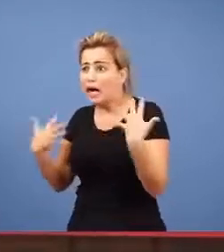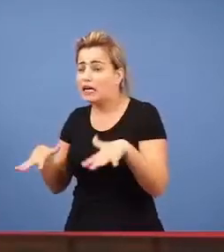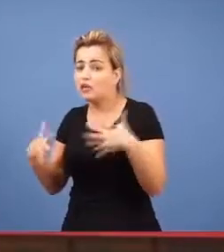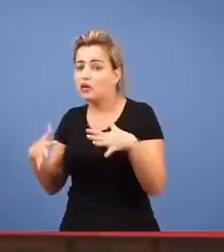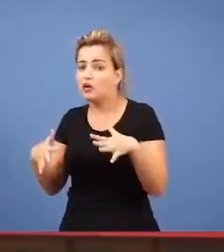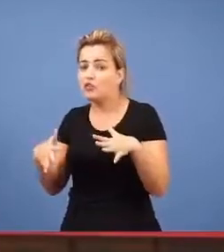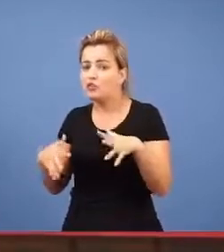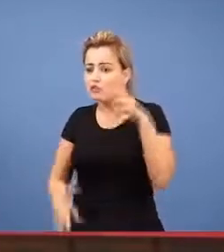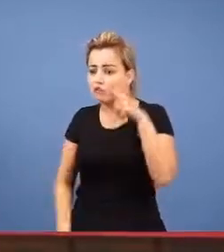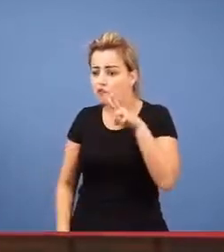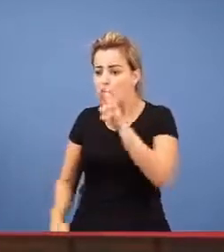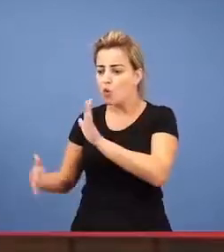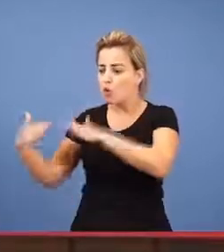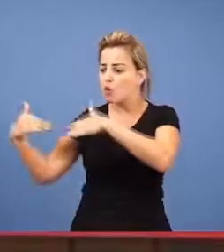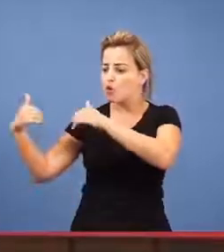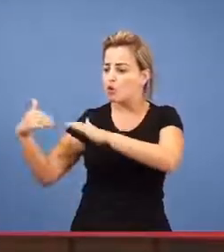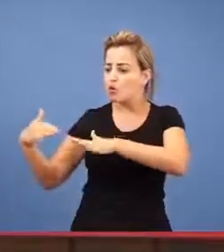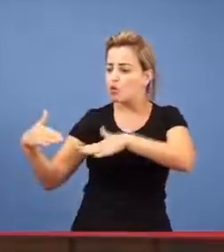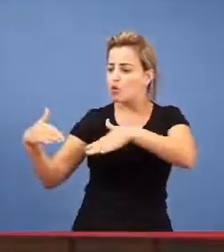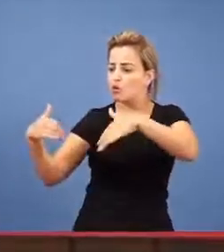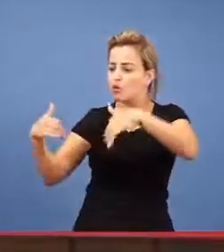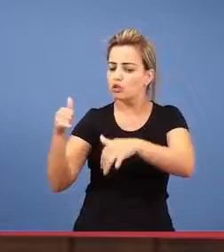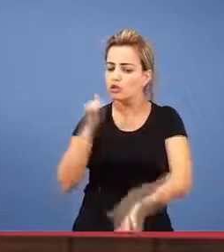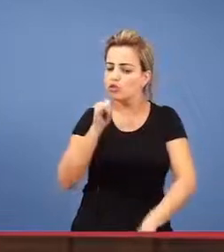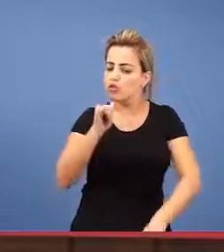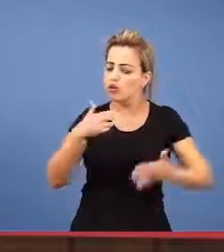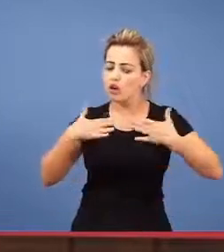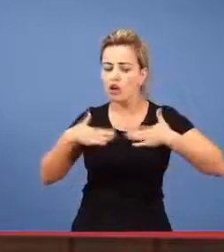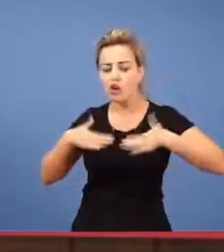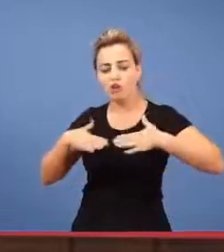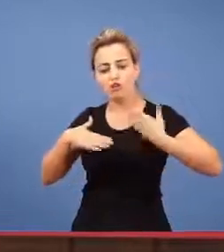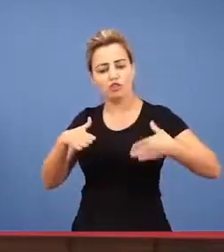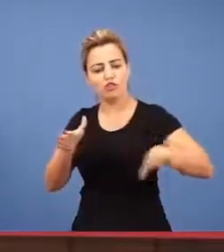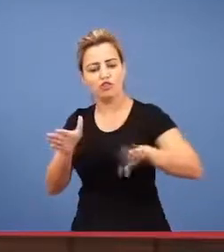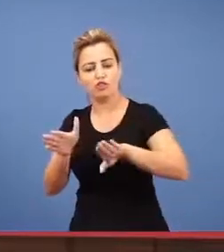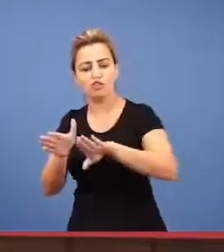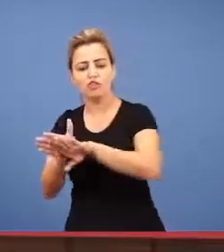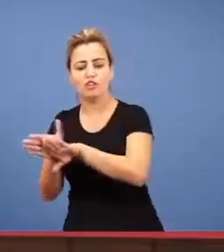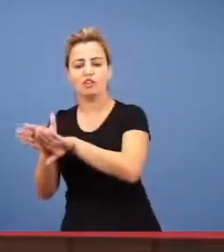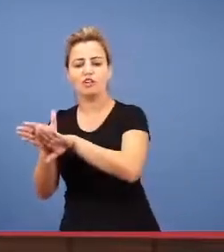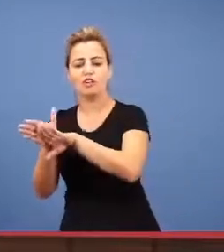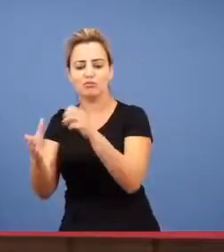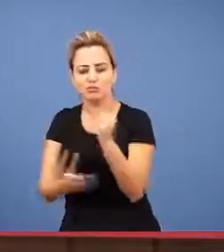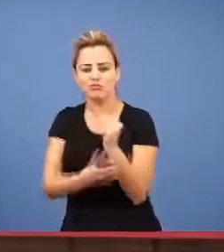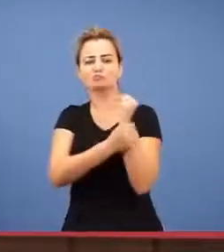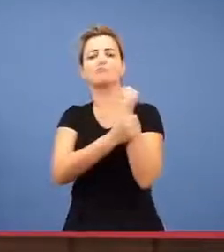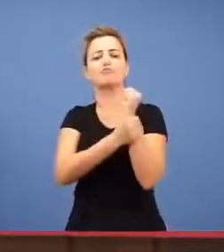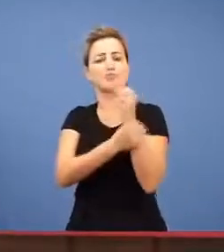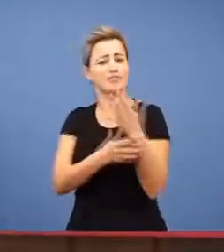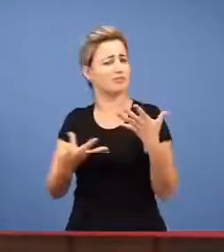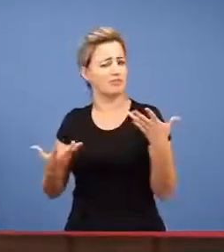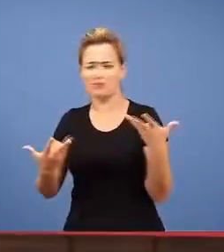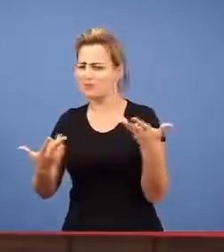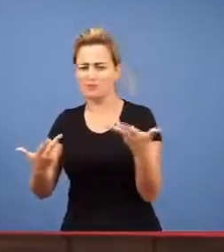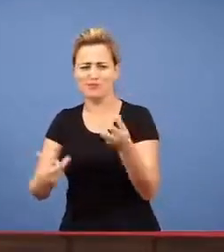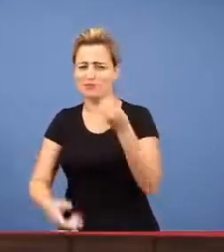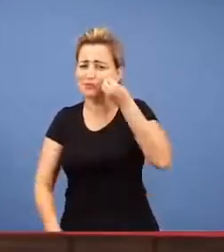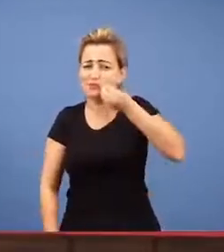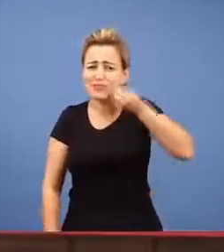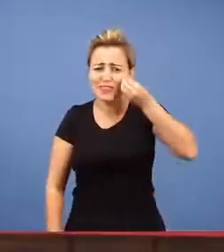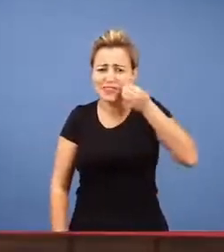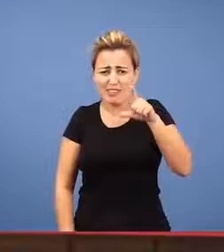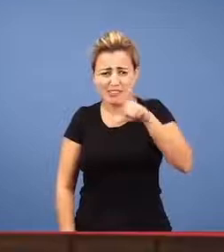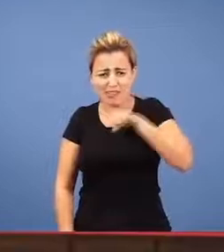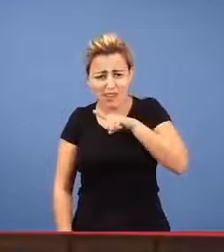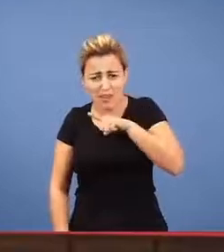in trouble, everybody's desperate, and your Lord showing an angel beside you and angel saying, don't worry, you arrive safely? Is